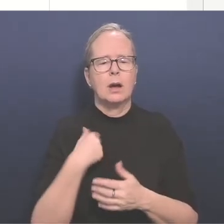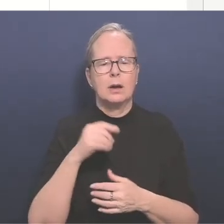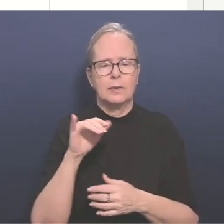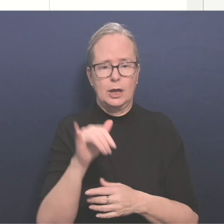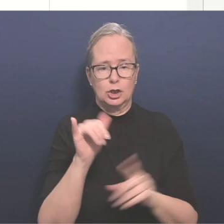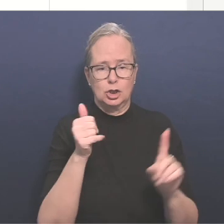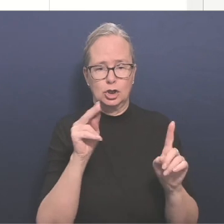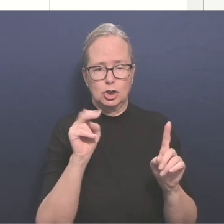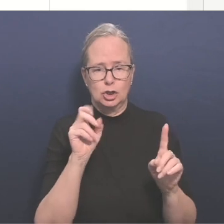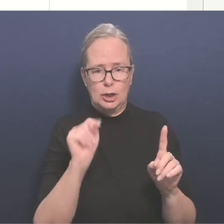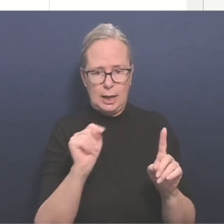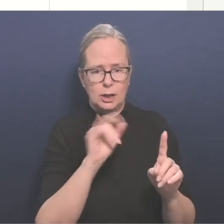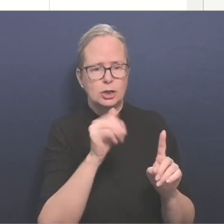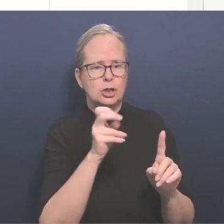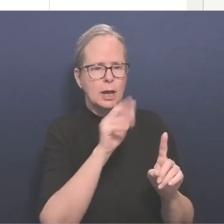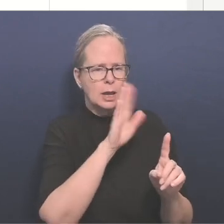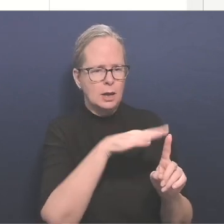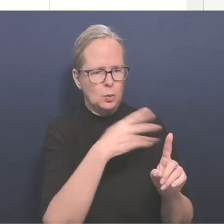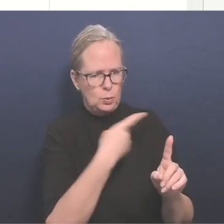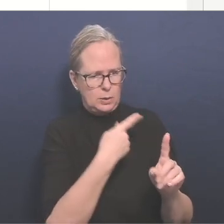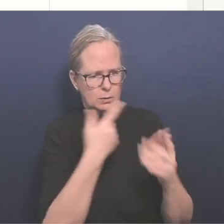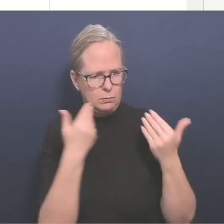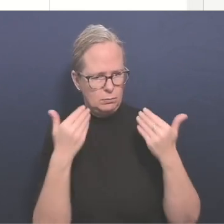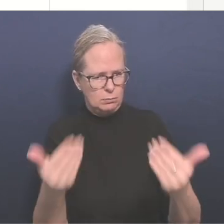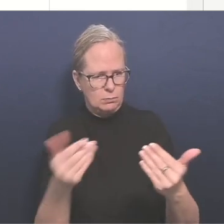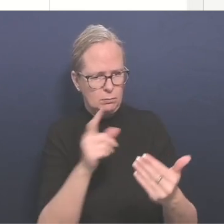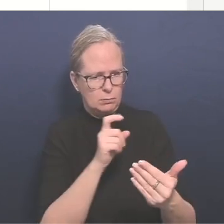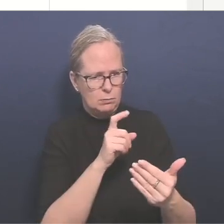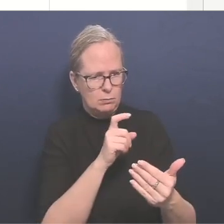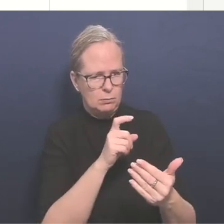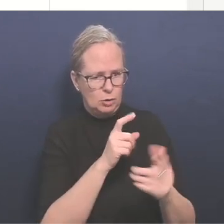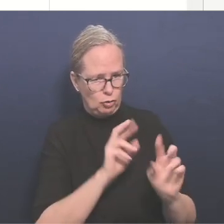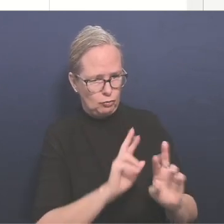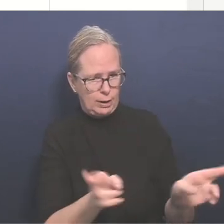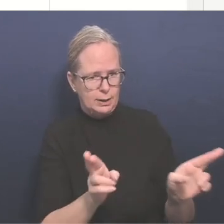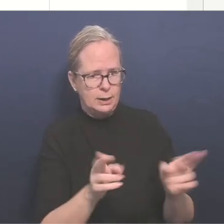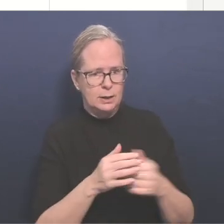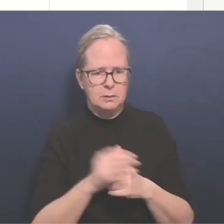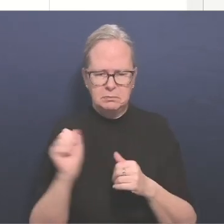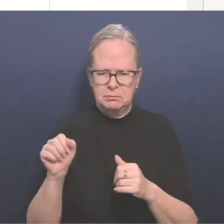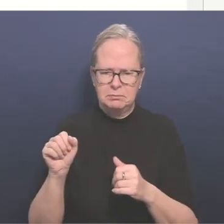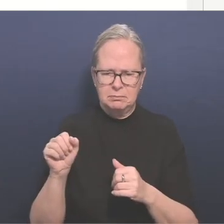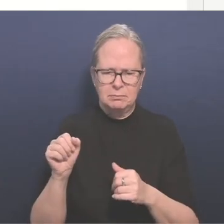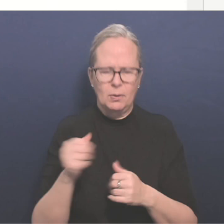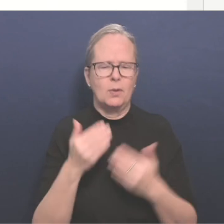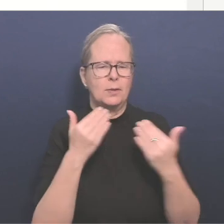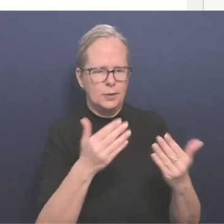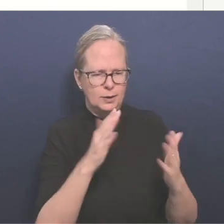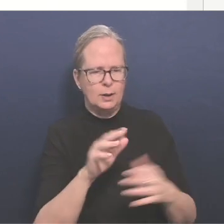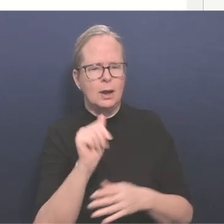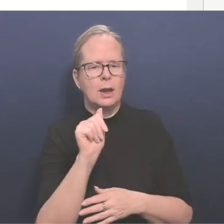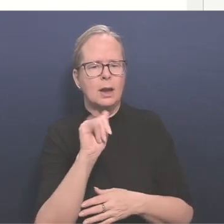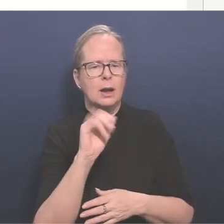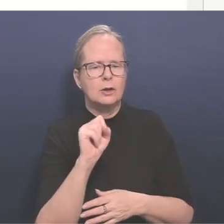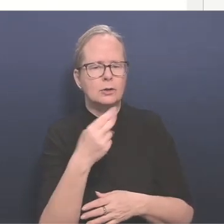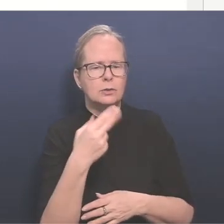awesome. part-time right now. Awesome. You're awesome. You're employed part-time. Awesome. All